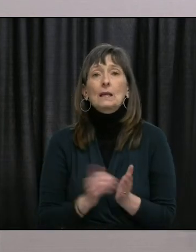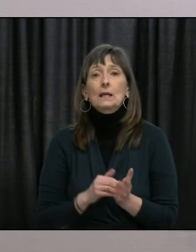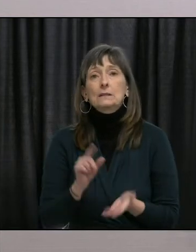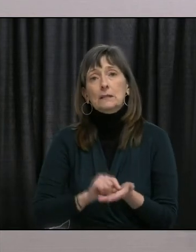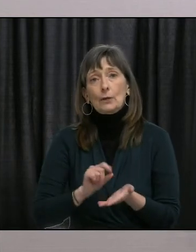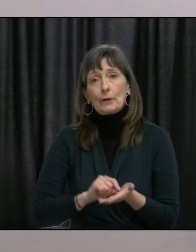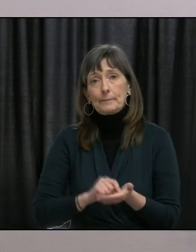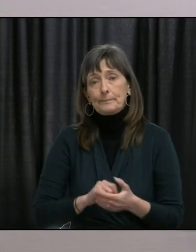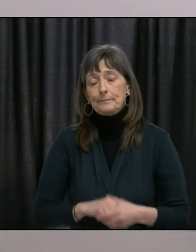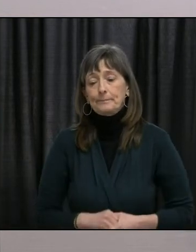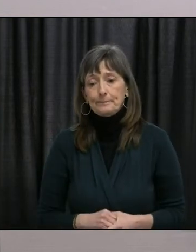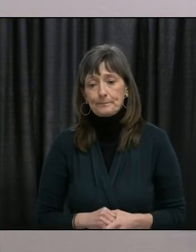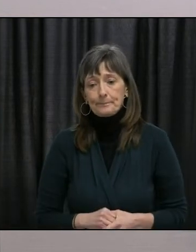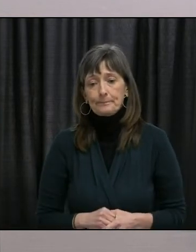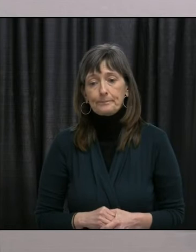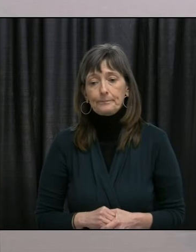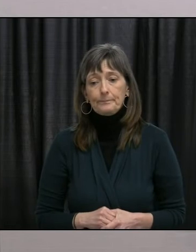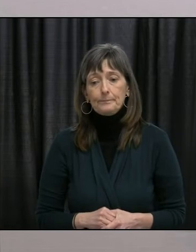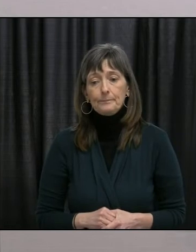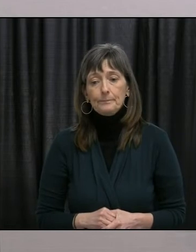Telegram. Please go ahead.